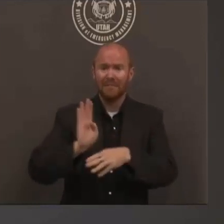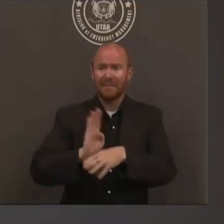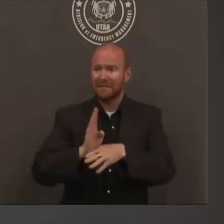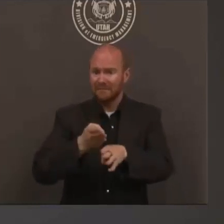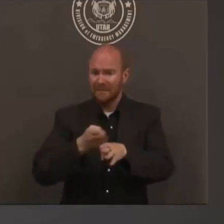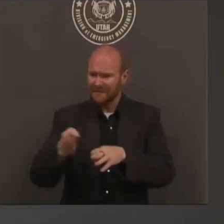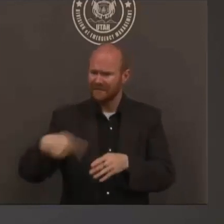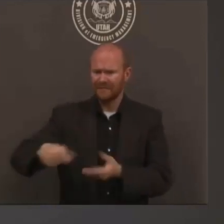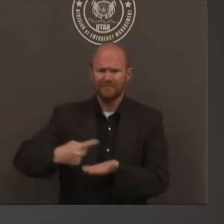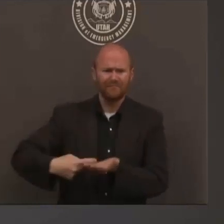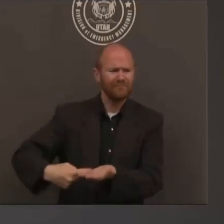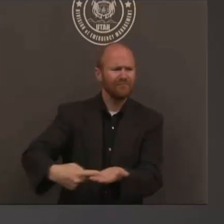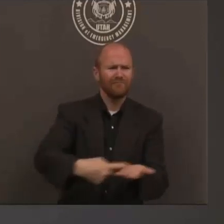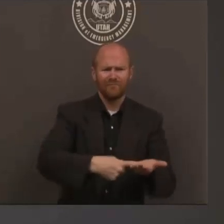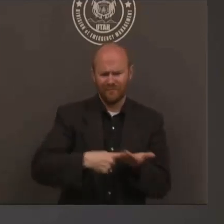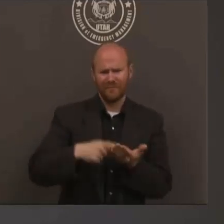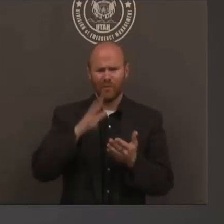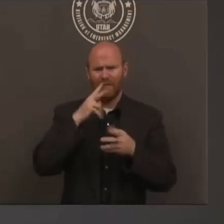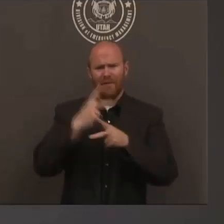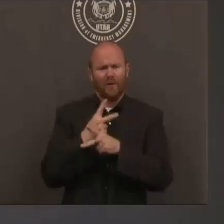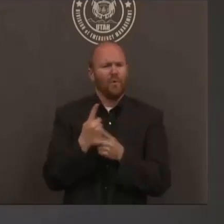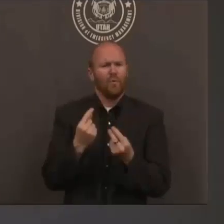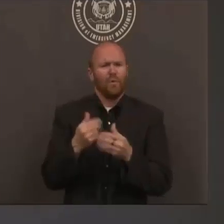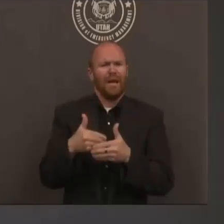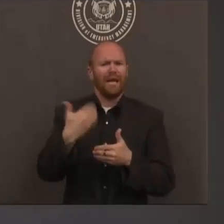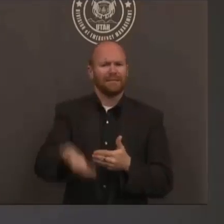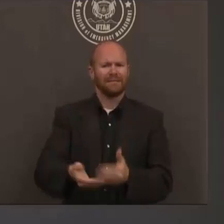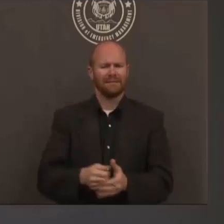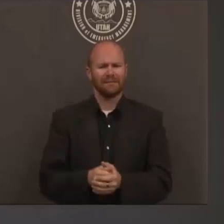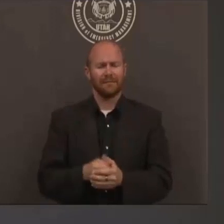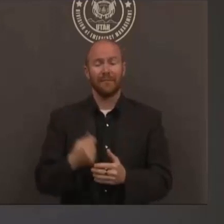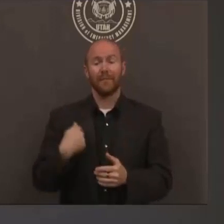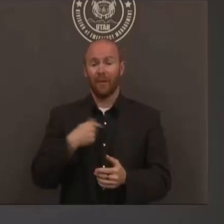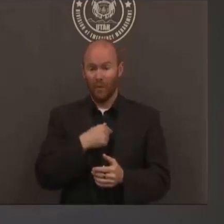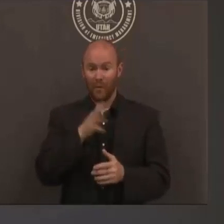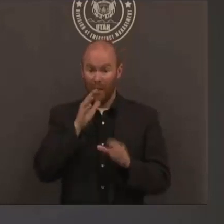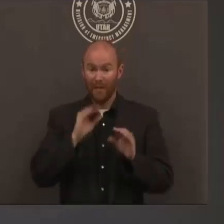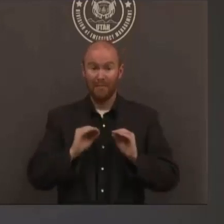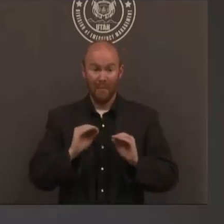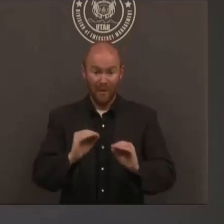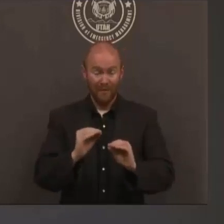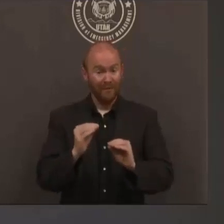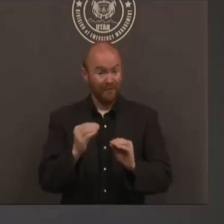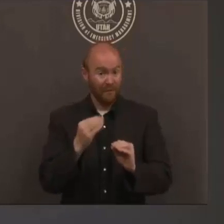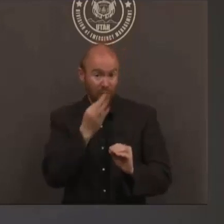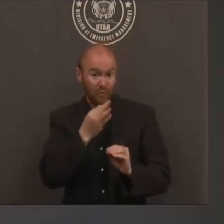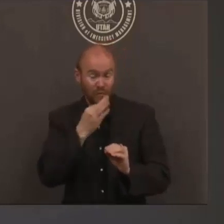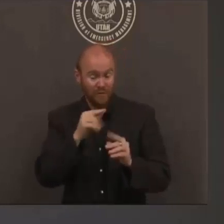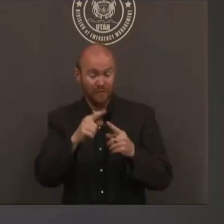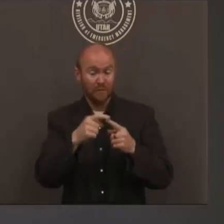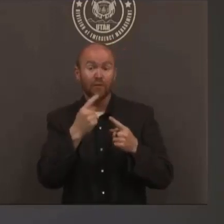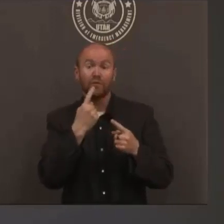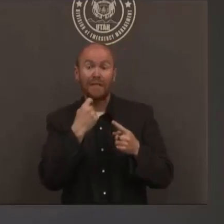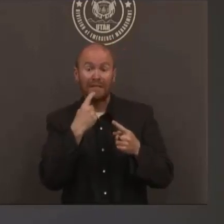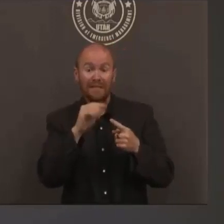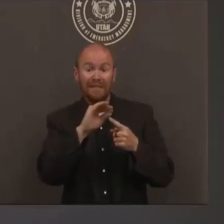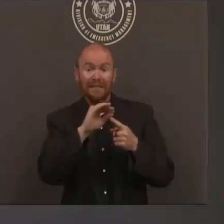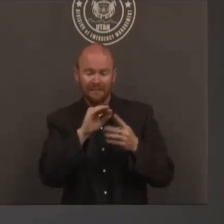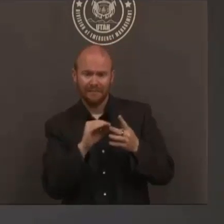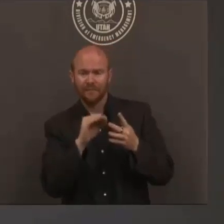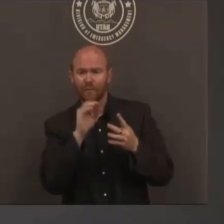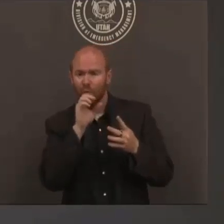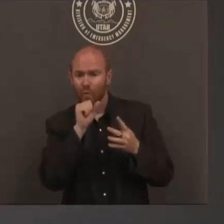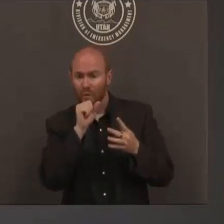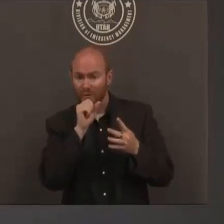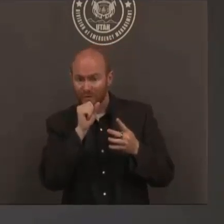be. I fully expect as we move forward here, we're going to move from red to orange. And